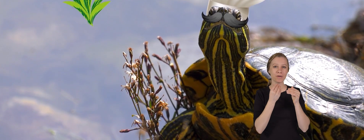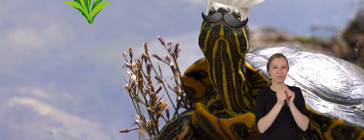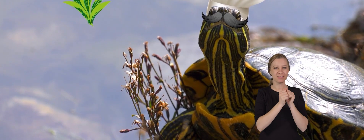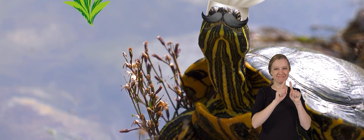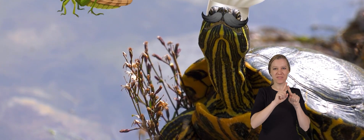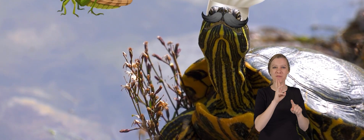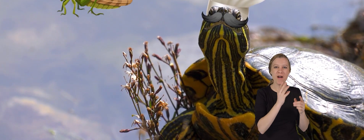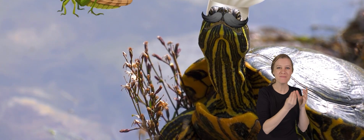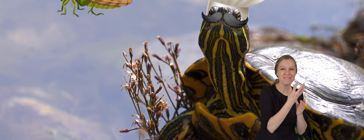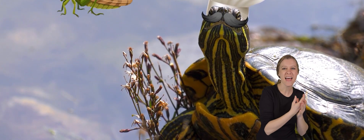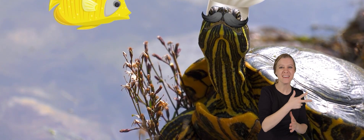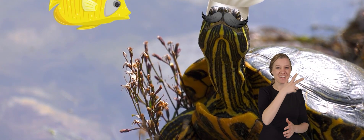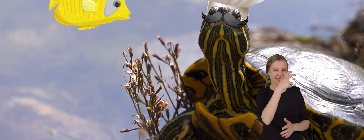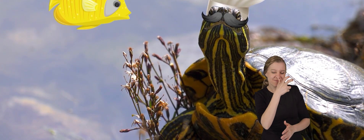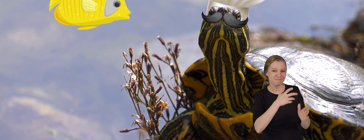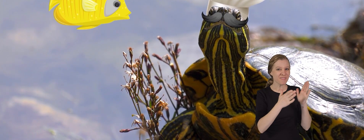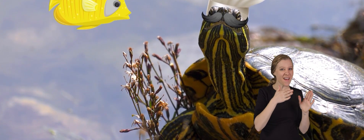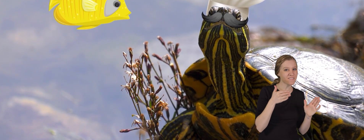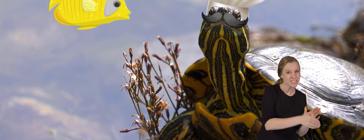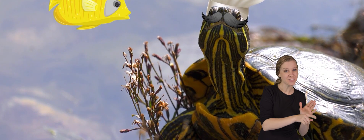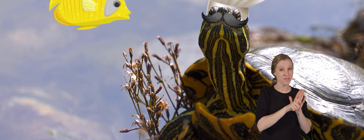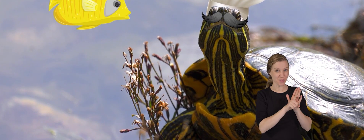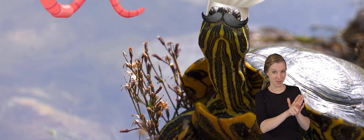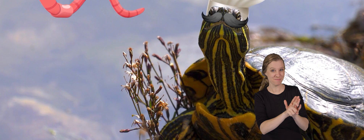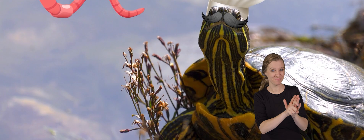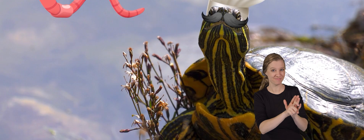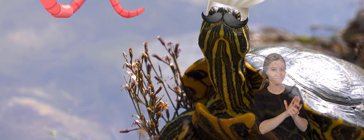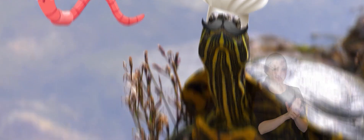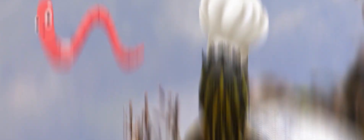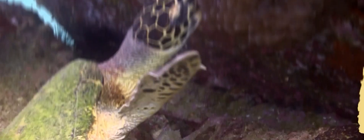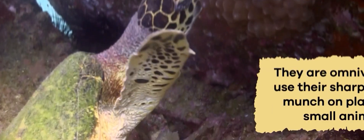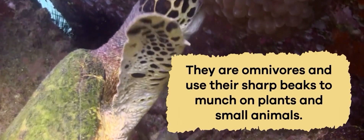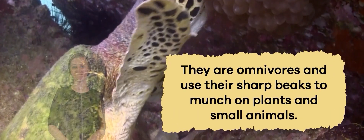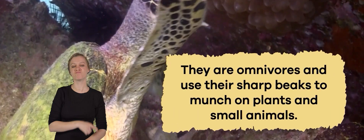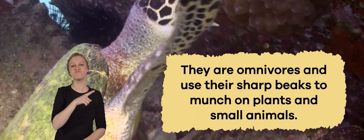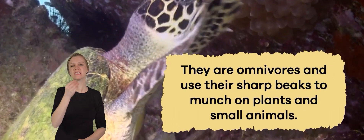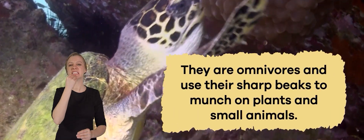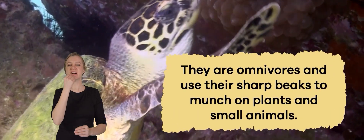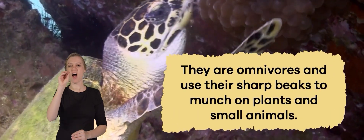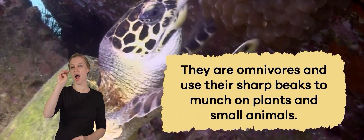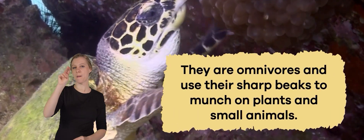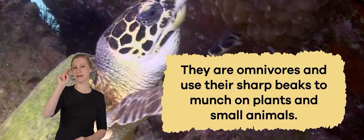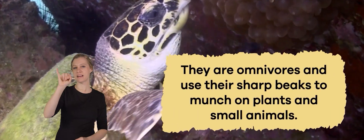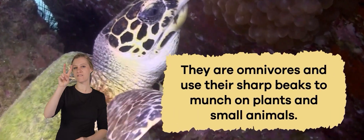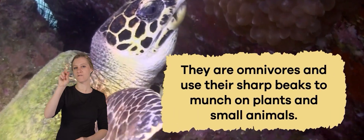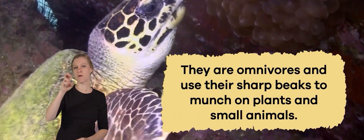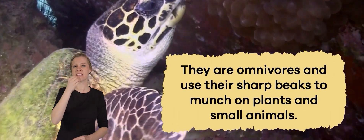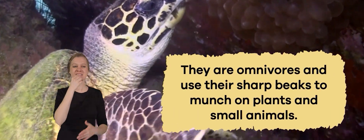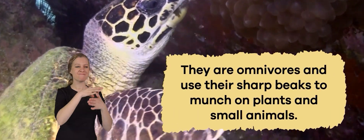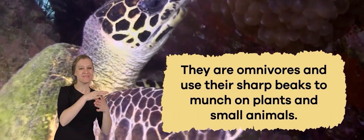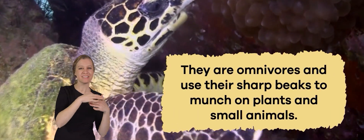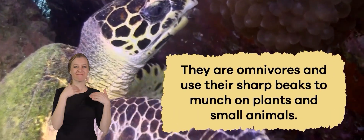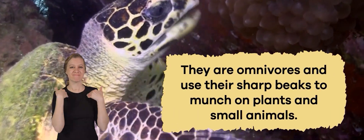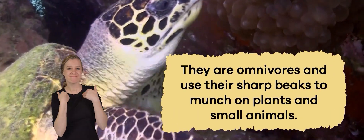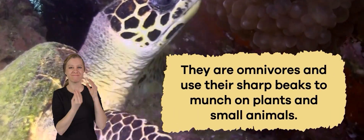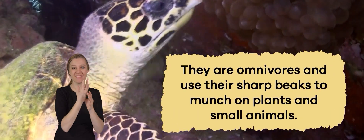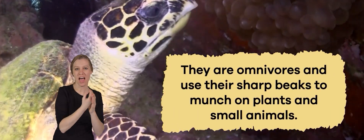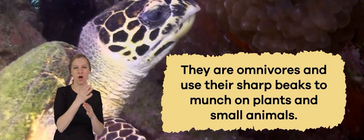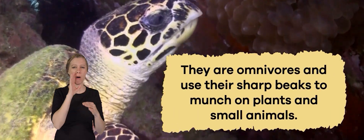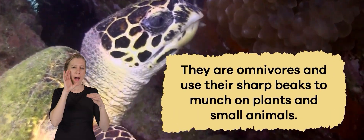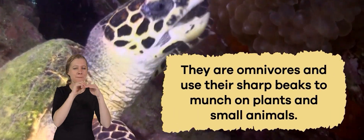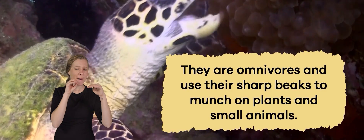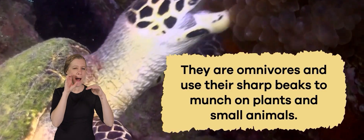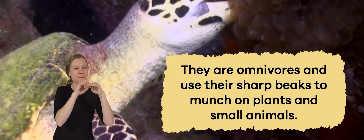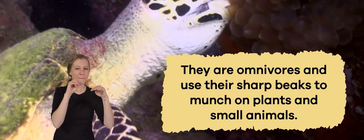aquatic plants, insects, small fish, and even worms. They are omnivores and use their sharp beaks to